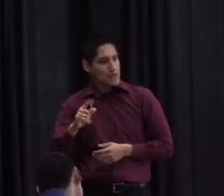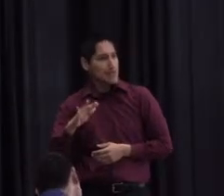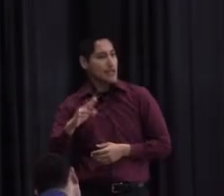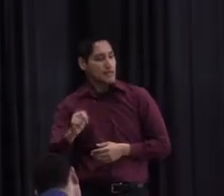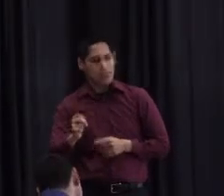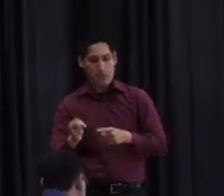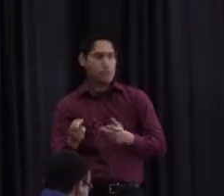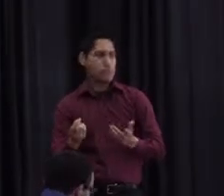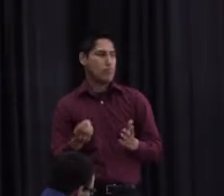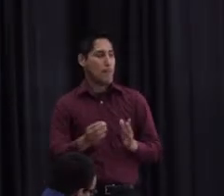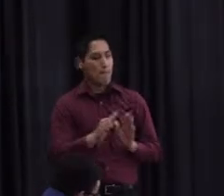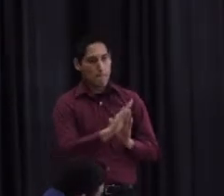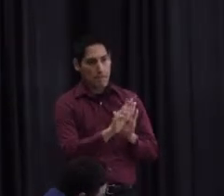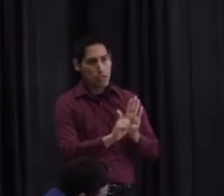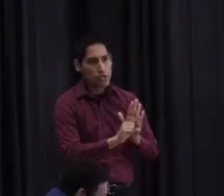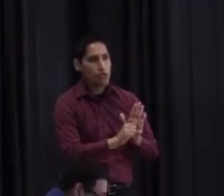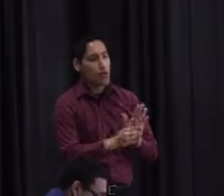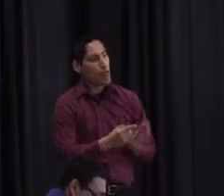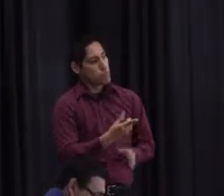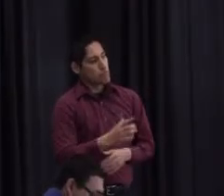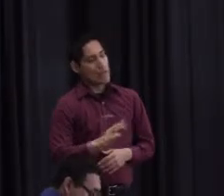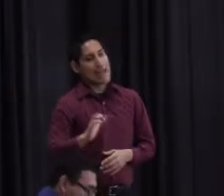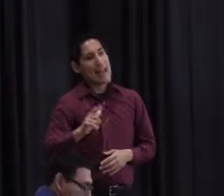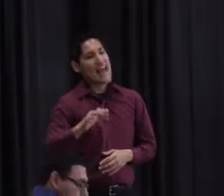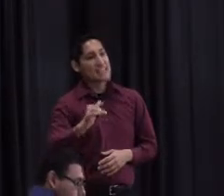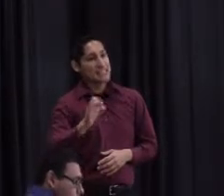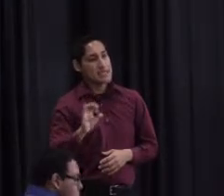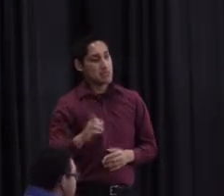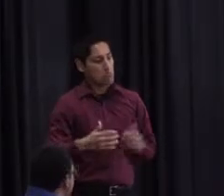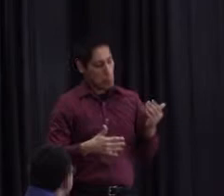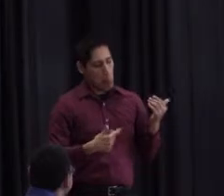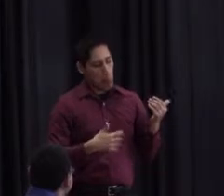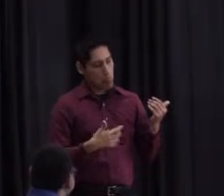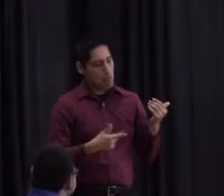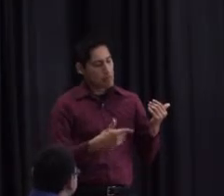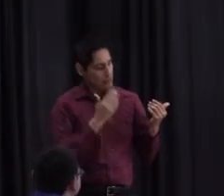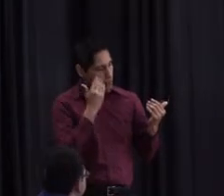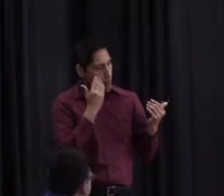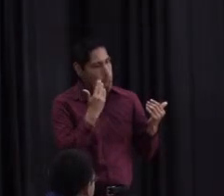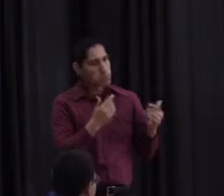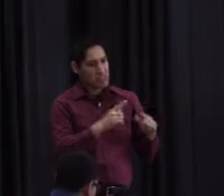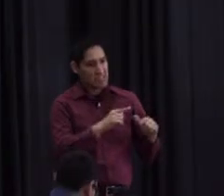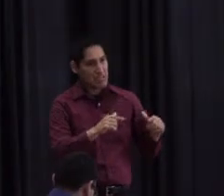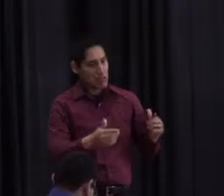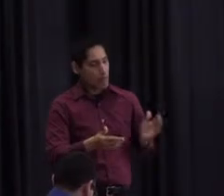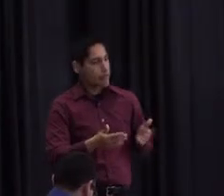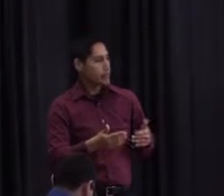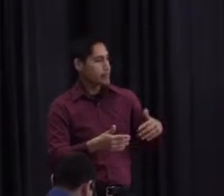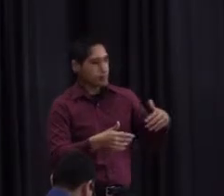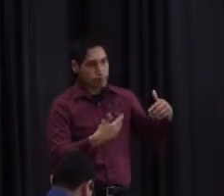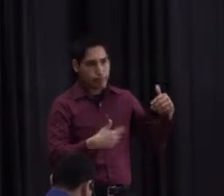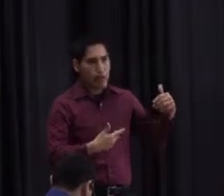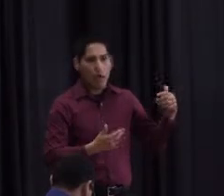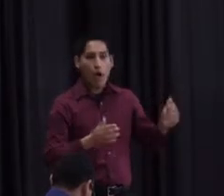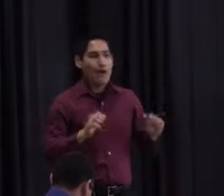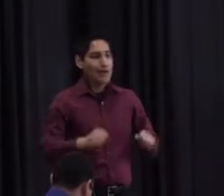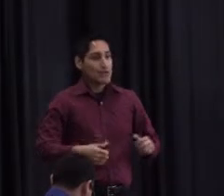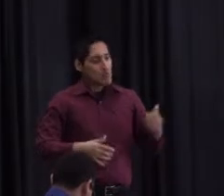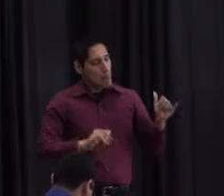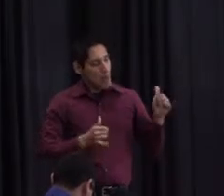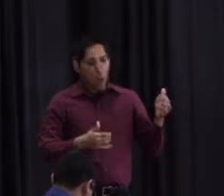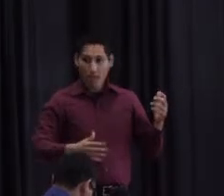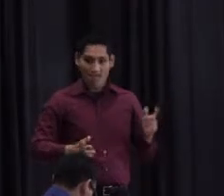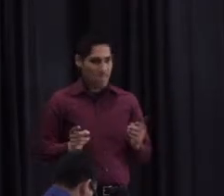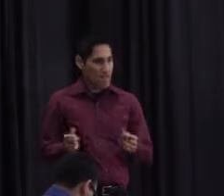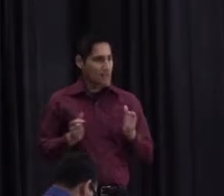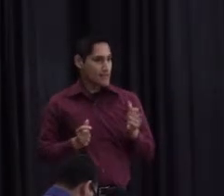in classical guitar, and he knows more scales, and he can play faster than Carlos.